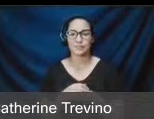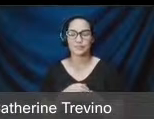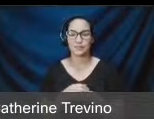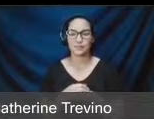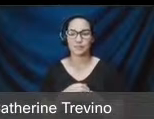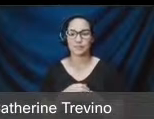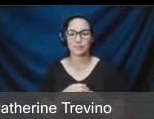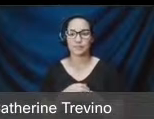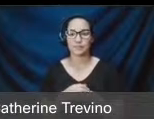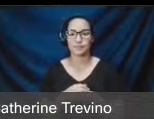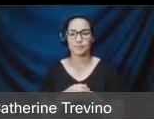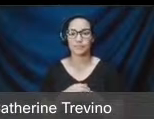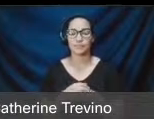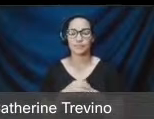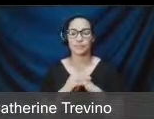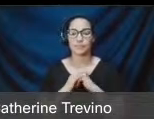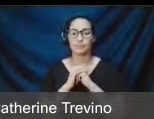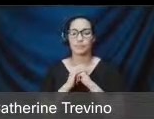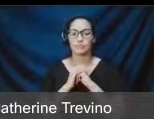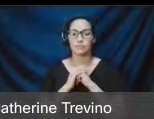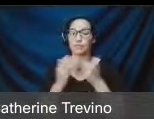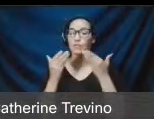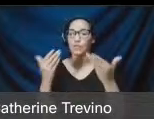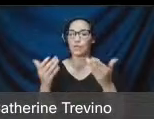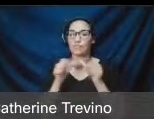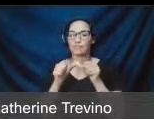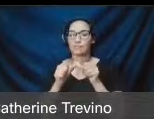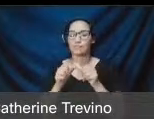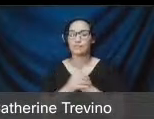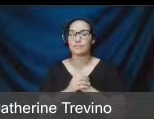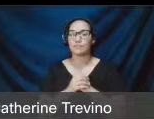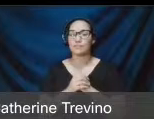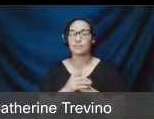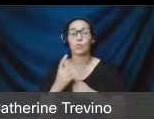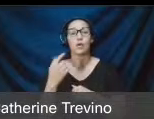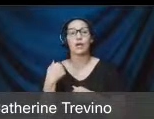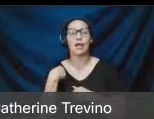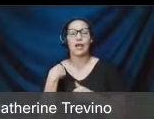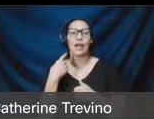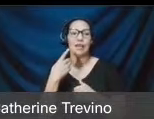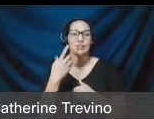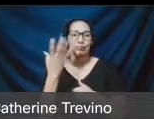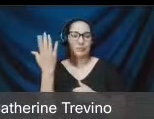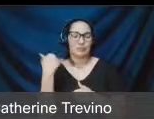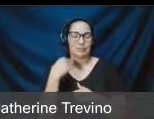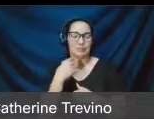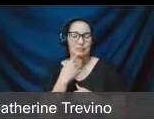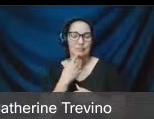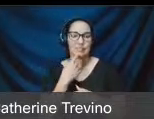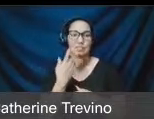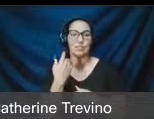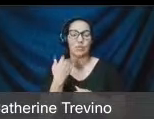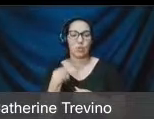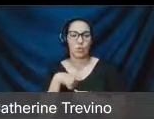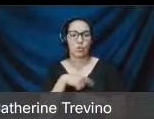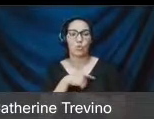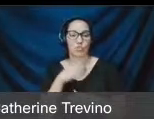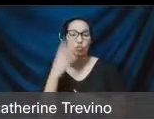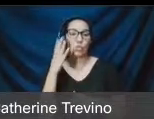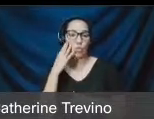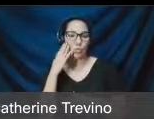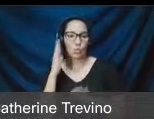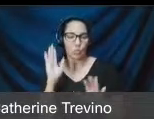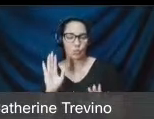Okay. And go ahead, Dr. Peterson. I was just going to say that we did, just so you're aware, we did